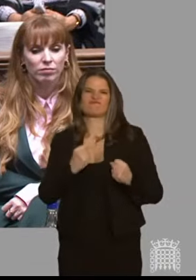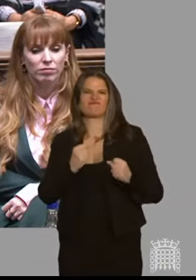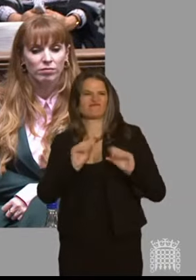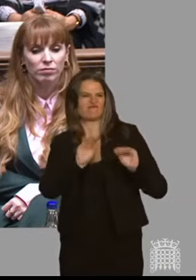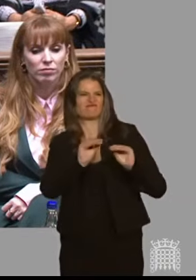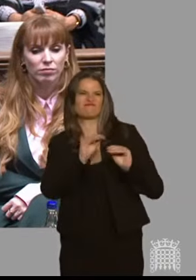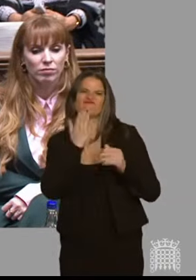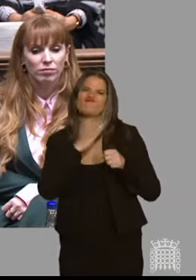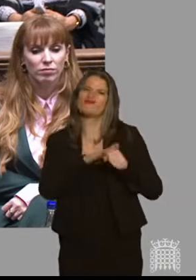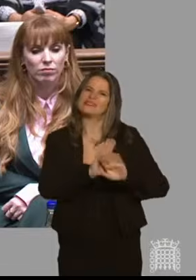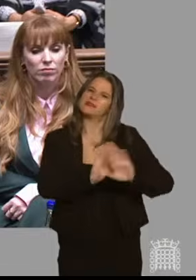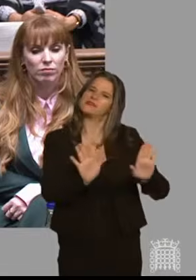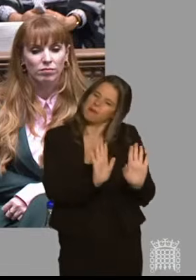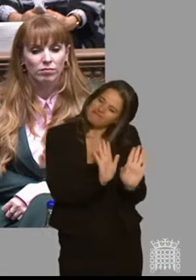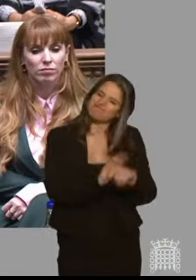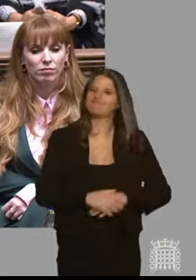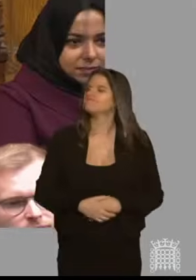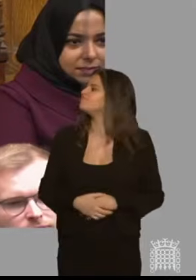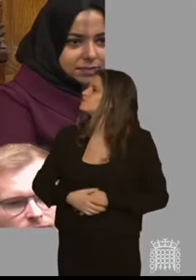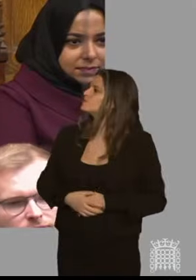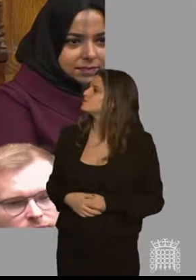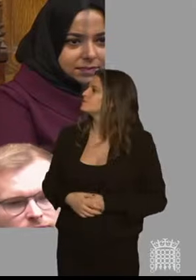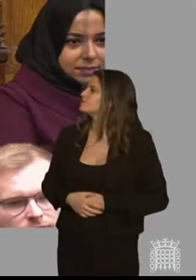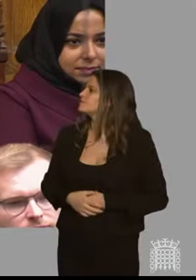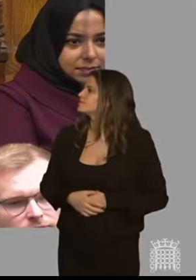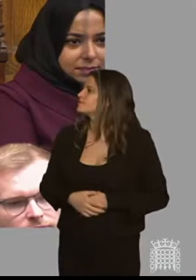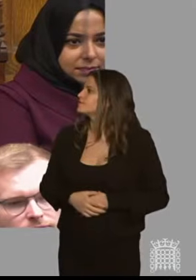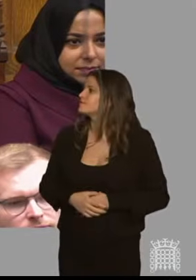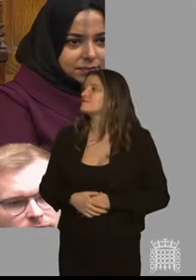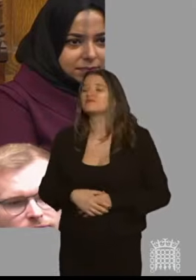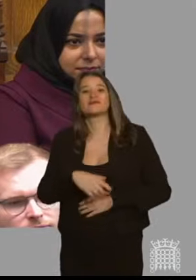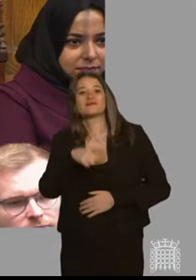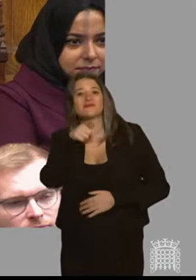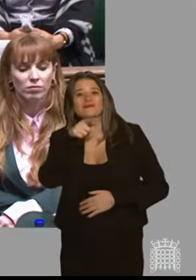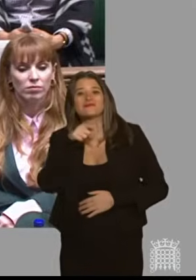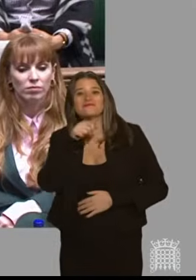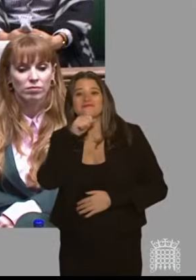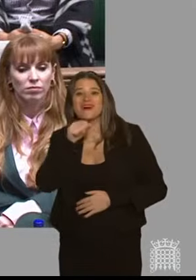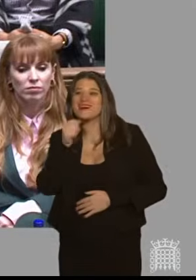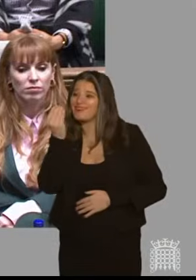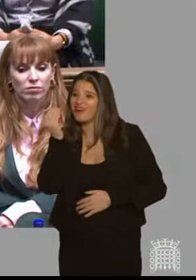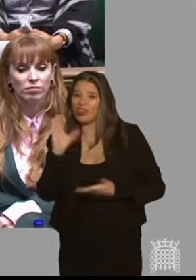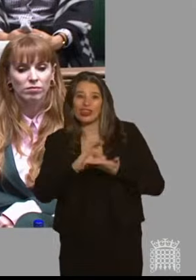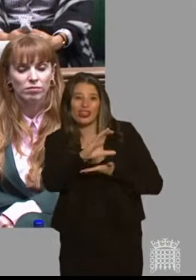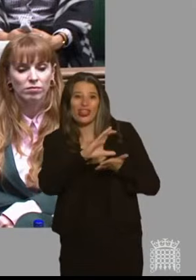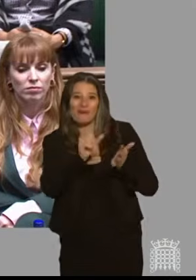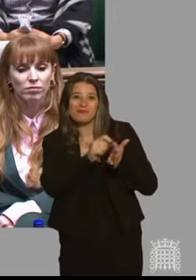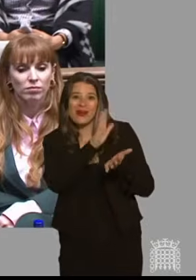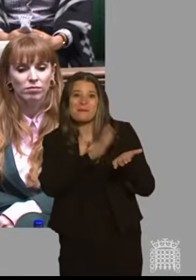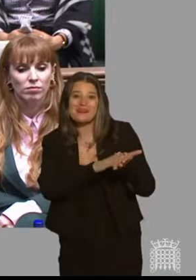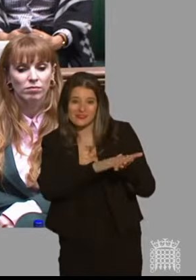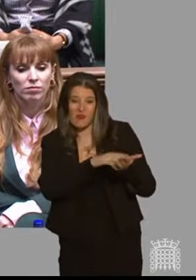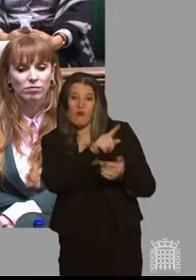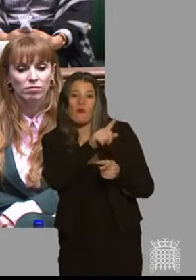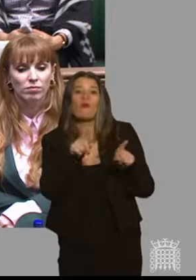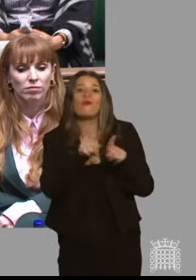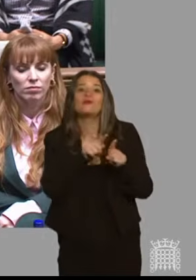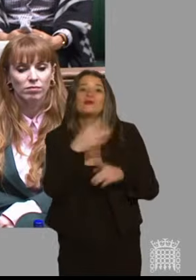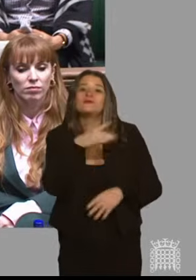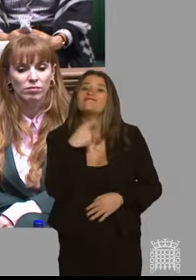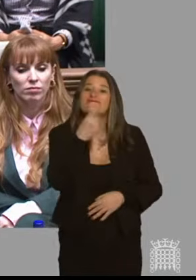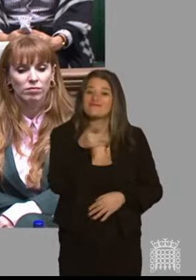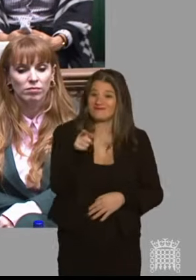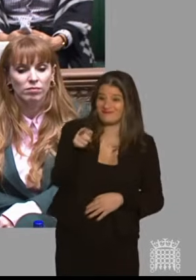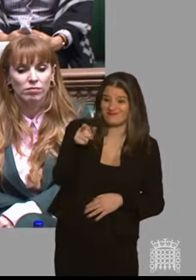should be shot? How low would he have to sink? What racist, woman-hating threat of violence would he